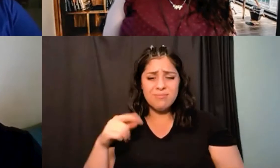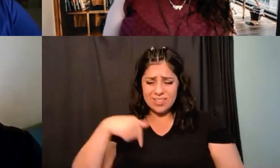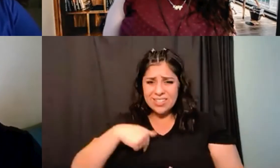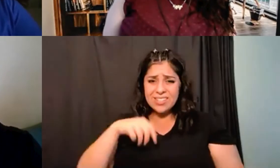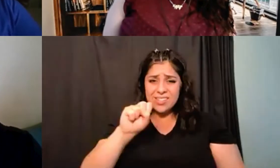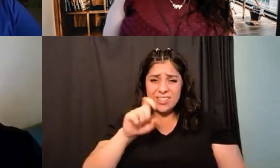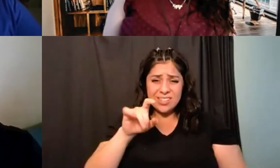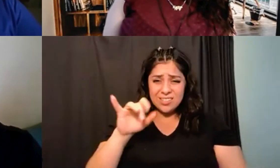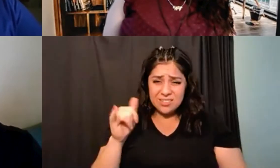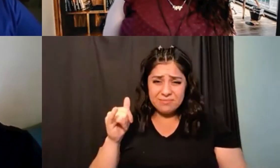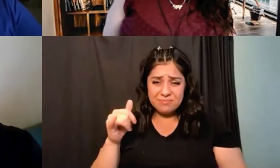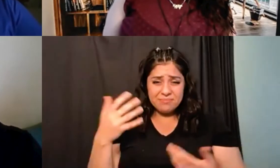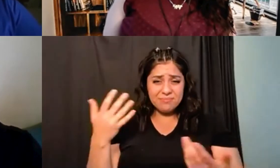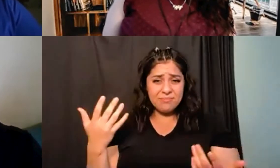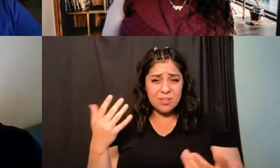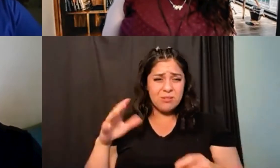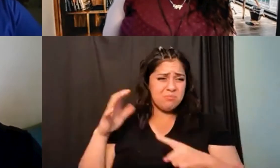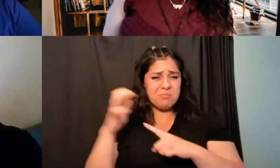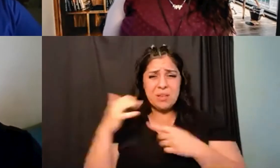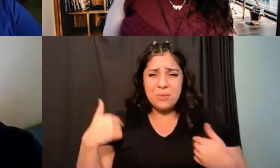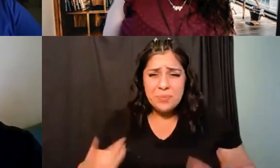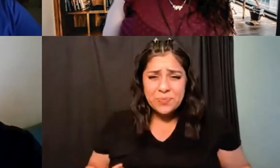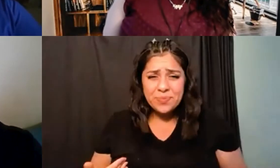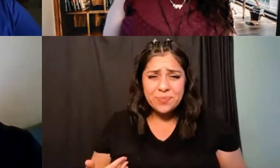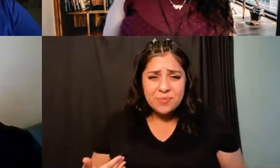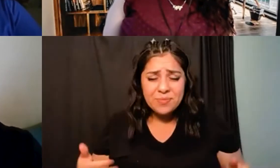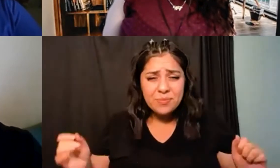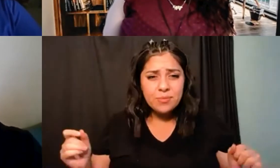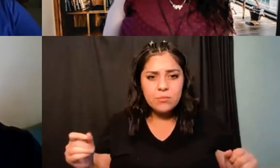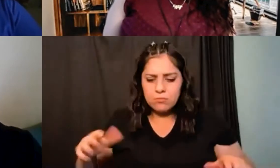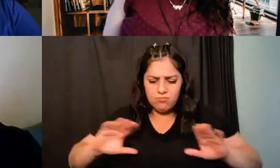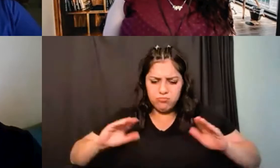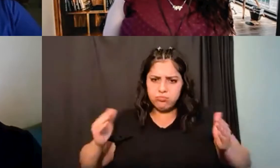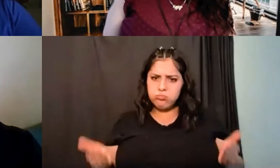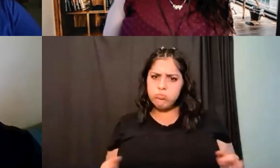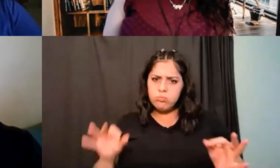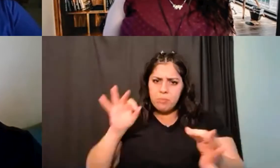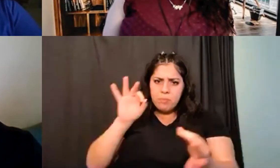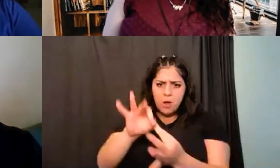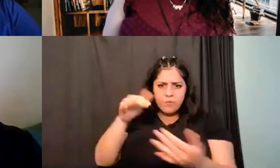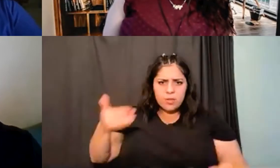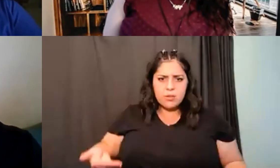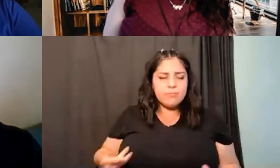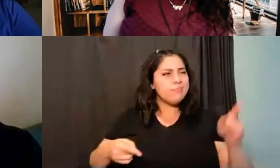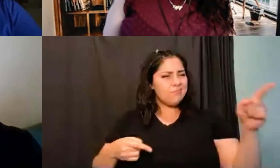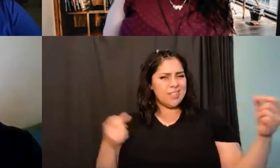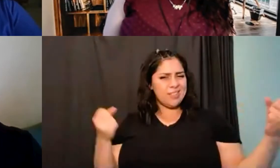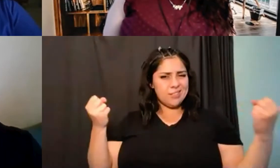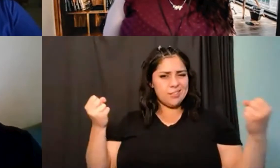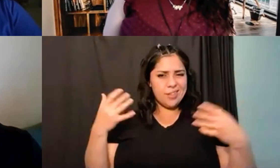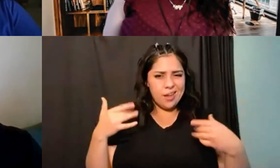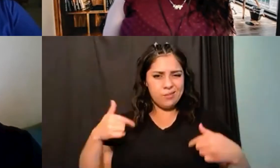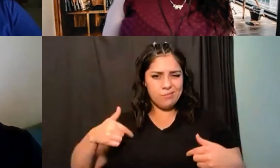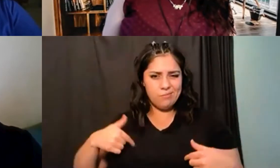dope. And maybe all this swollen is what's supposed to happen. Maybe she's the one afraid that I should know the